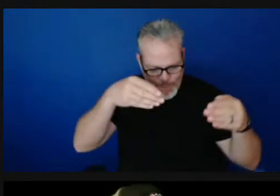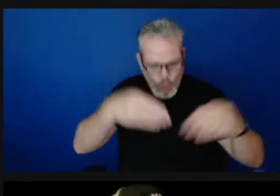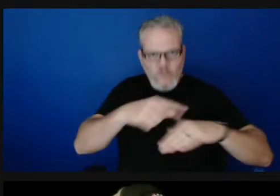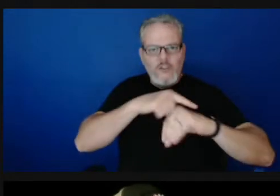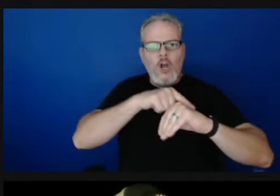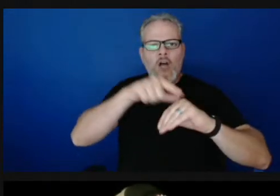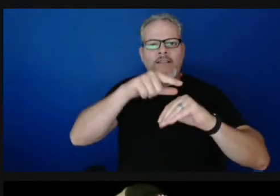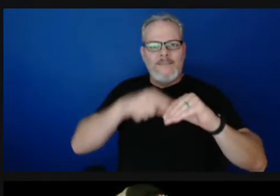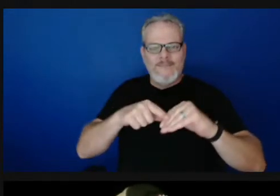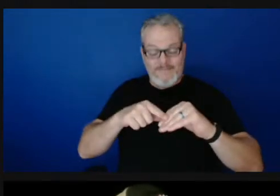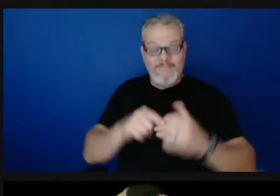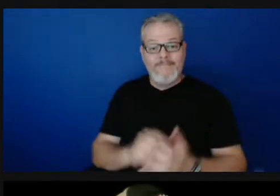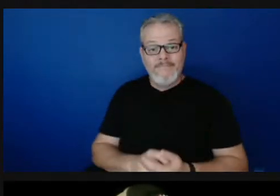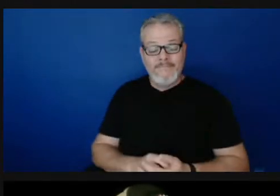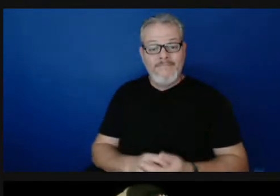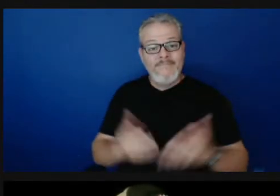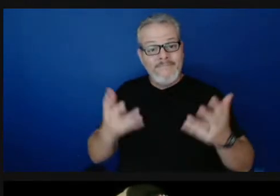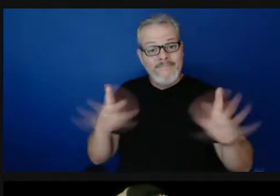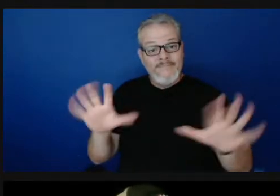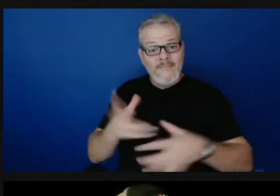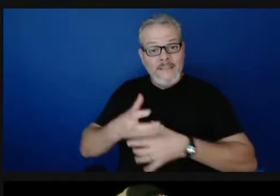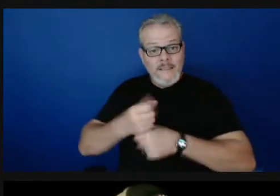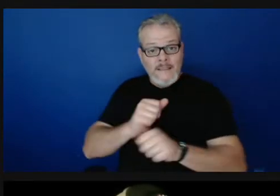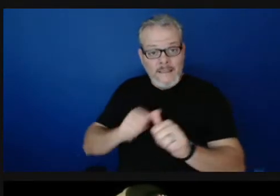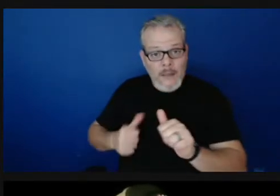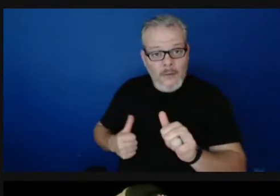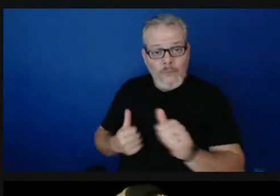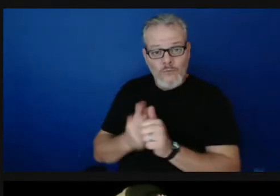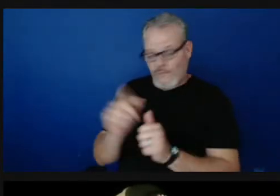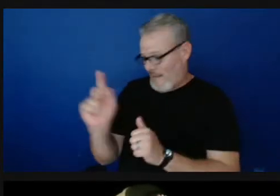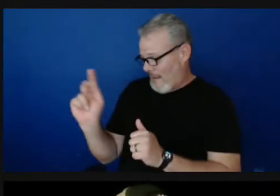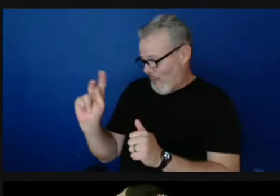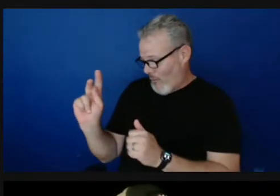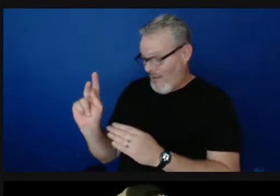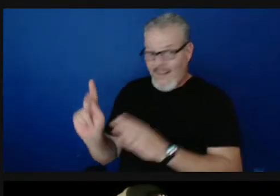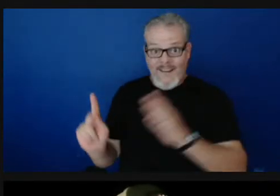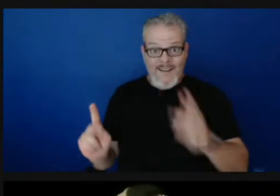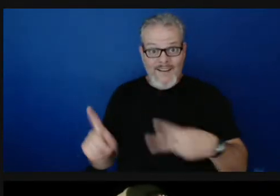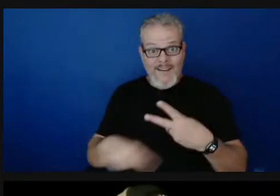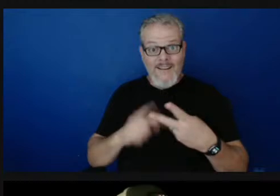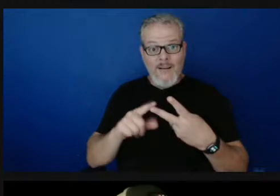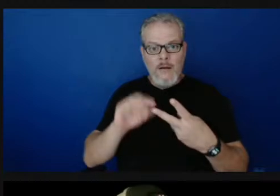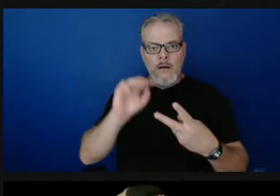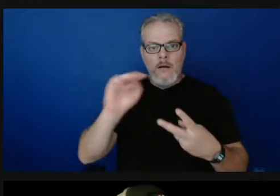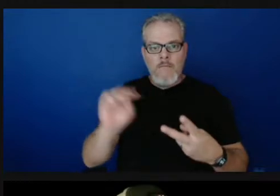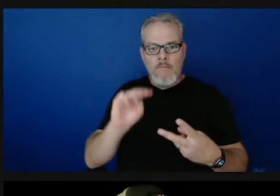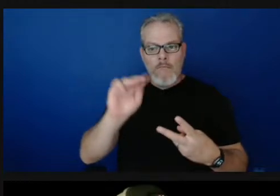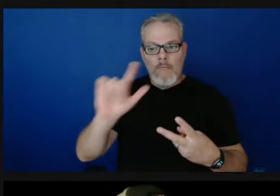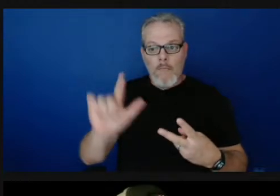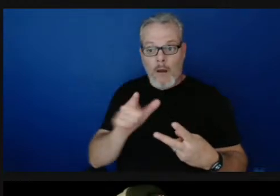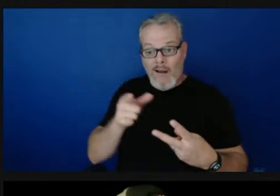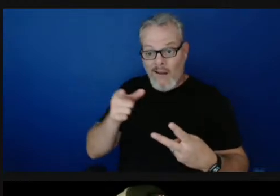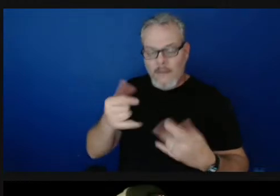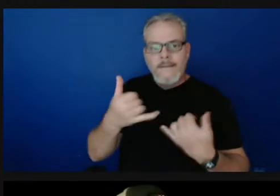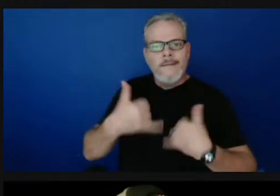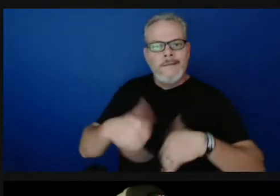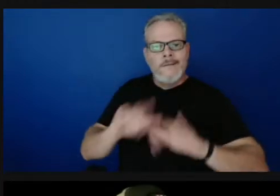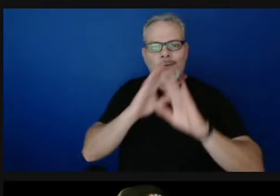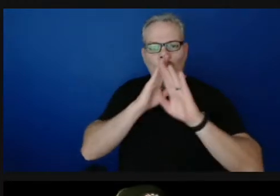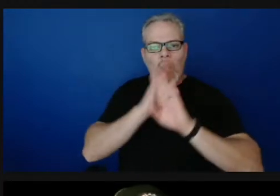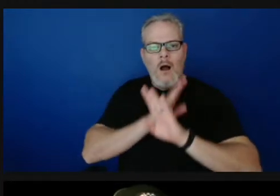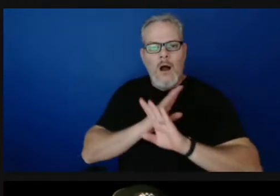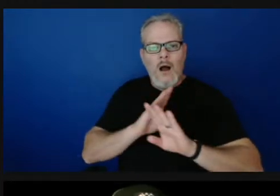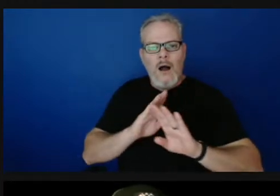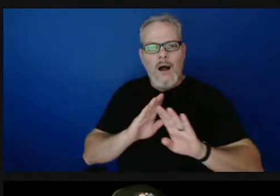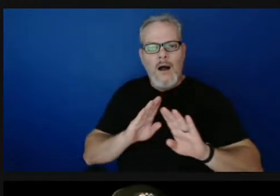That's the summary for Kīlauea. Mauna Loa is still quite quiet following its established post-eruption pattern, with these are the earthquakes